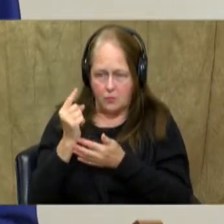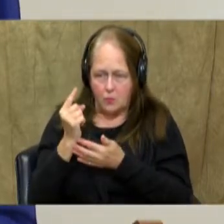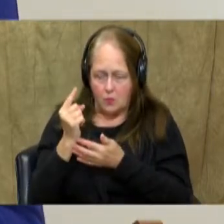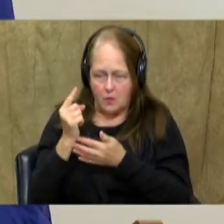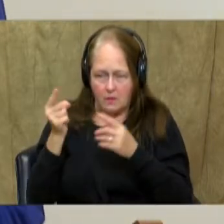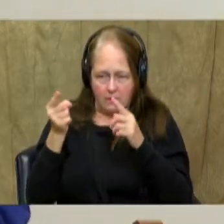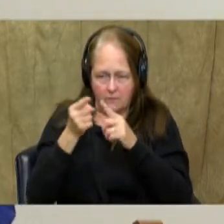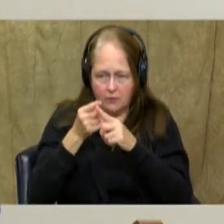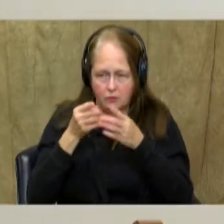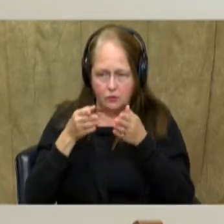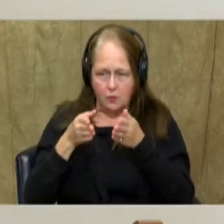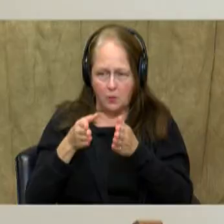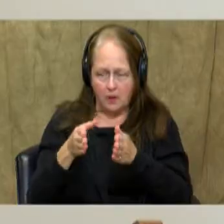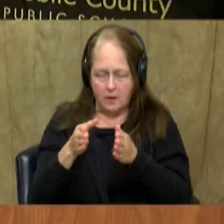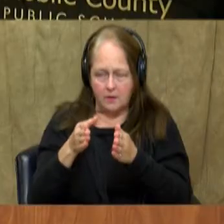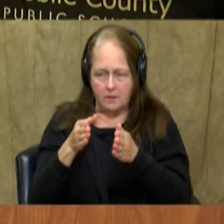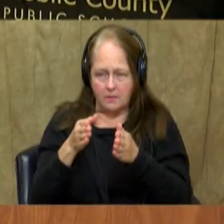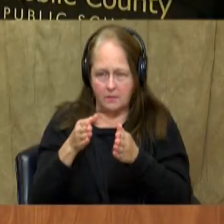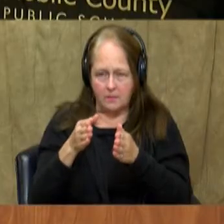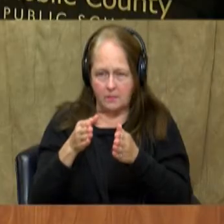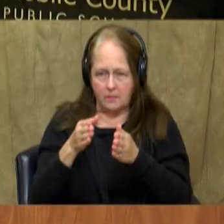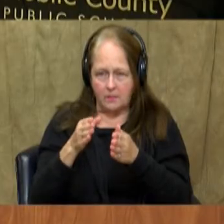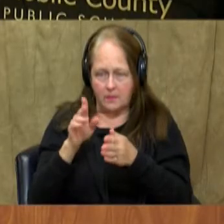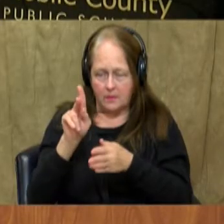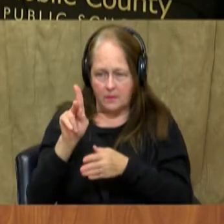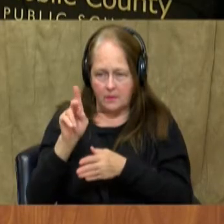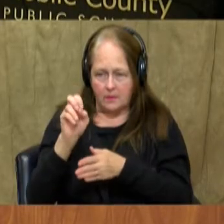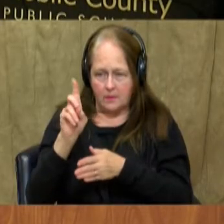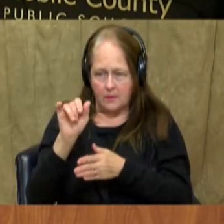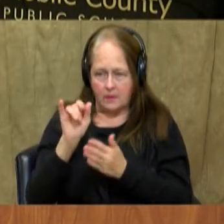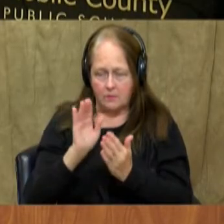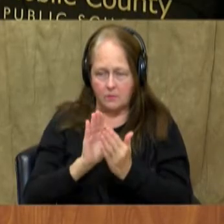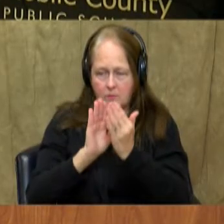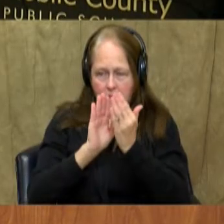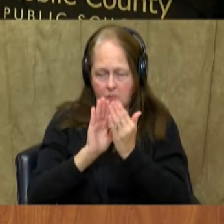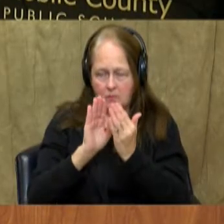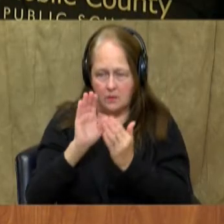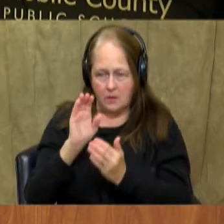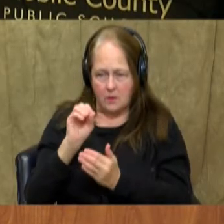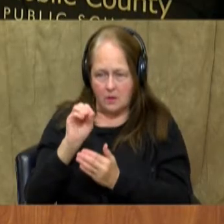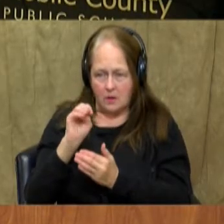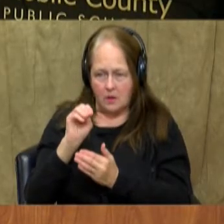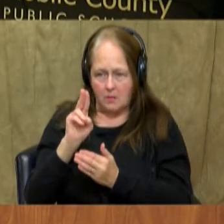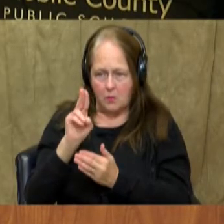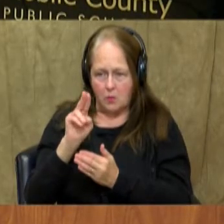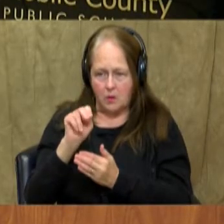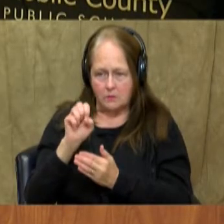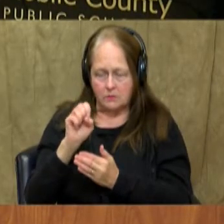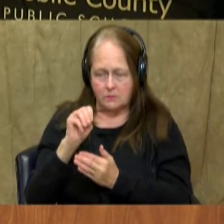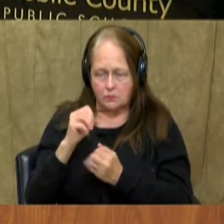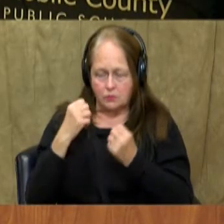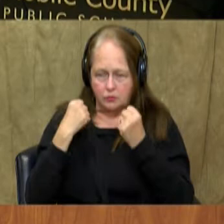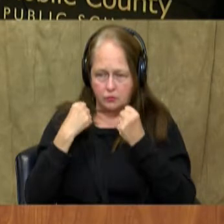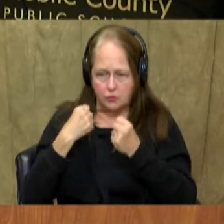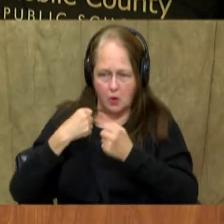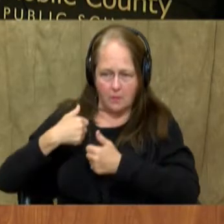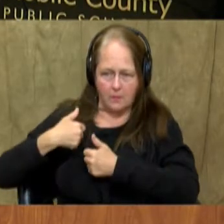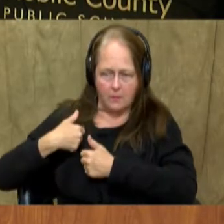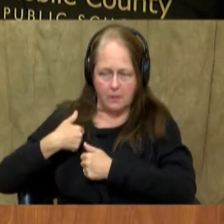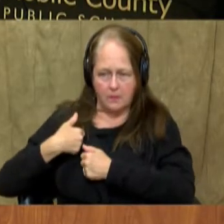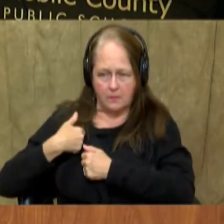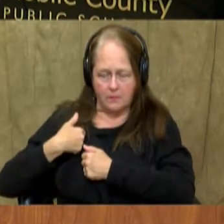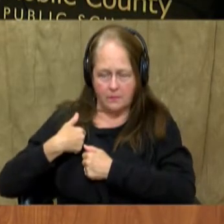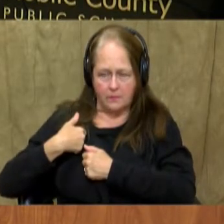of the first ways that Kennedy confronts communism was to maintain strong military forces